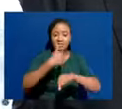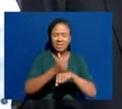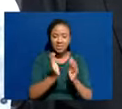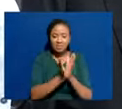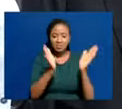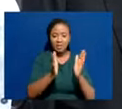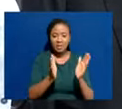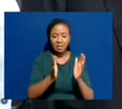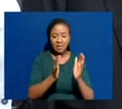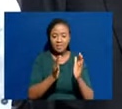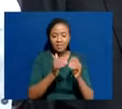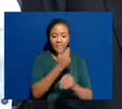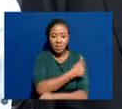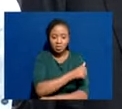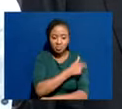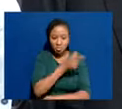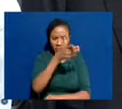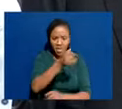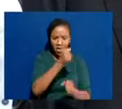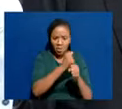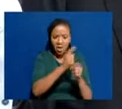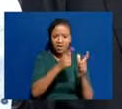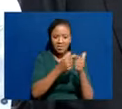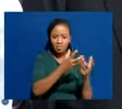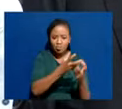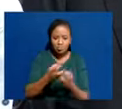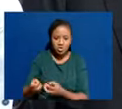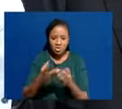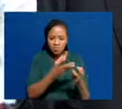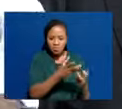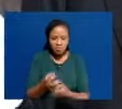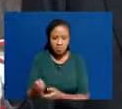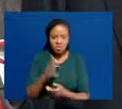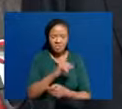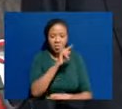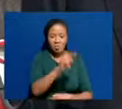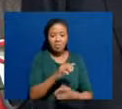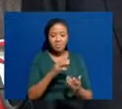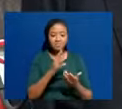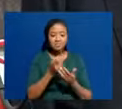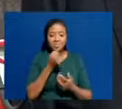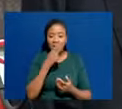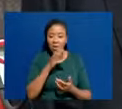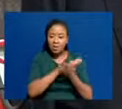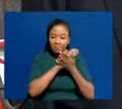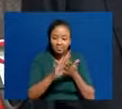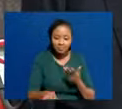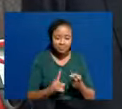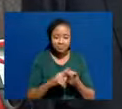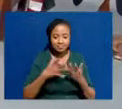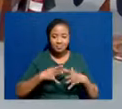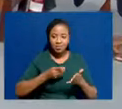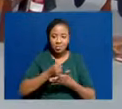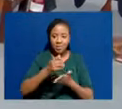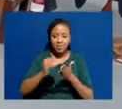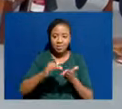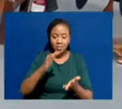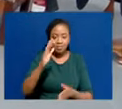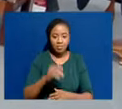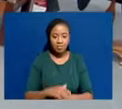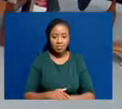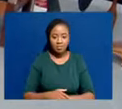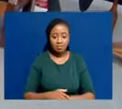redirect the traffic, in which case people have to pay even more. There are no drugs in hospitals. No. That's